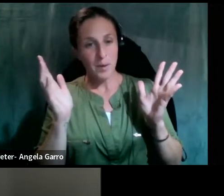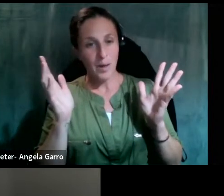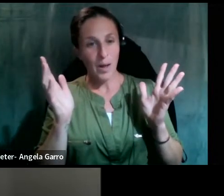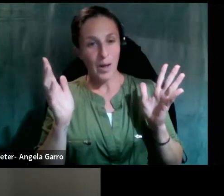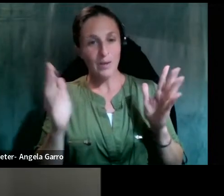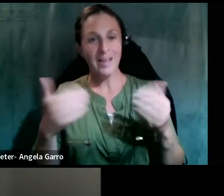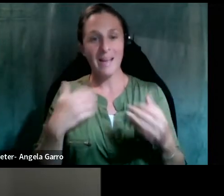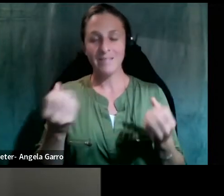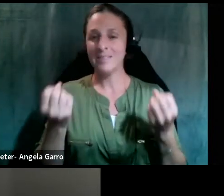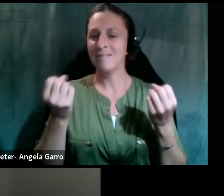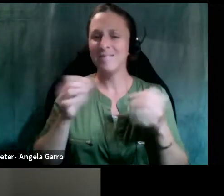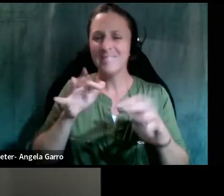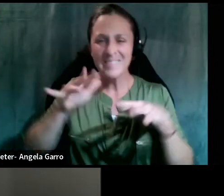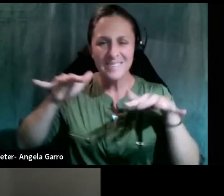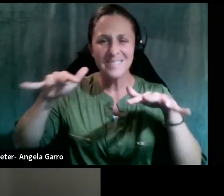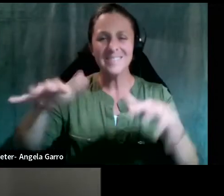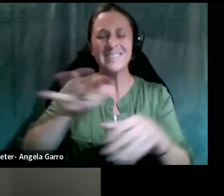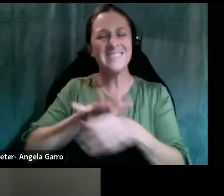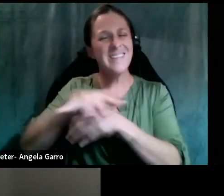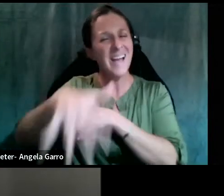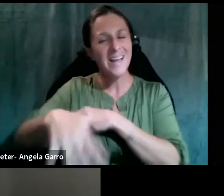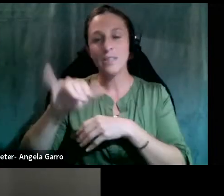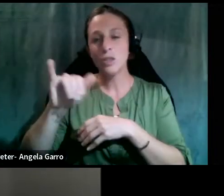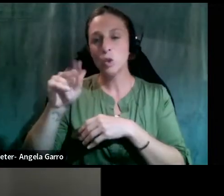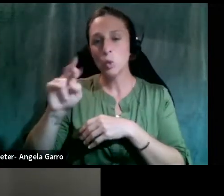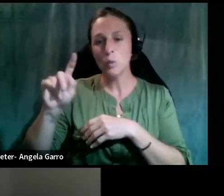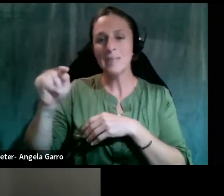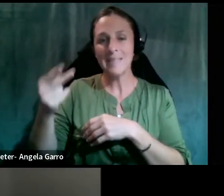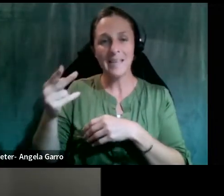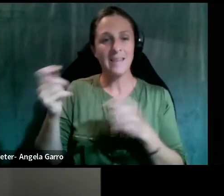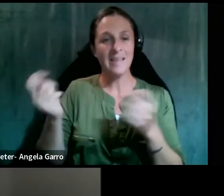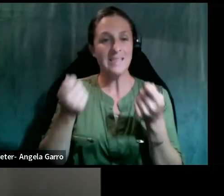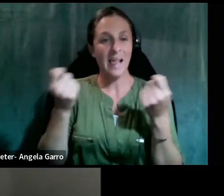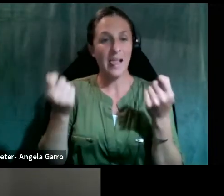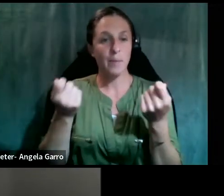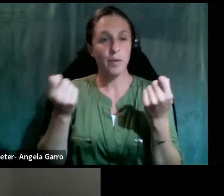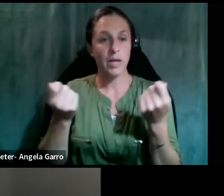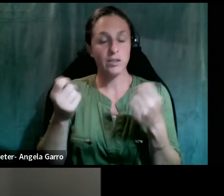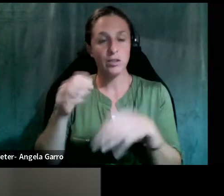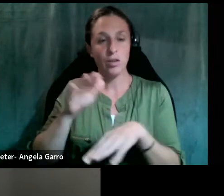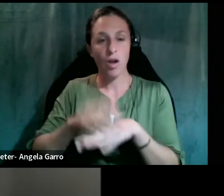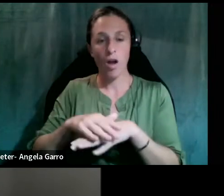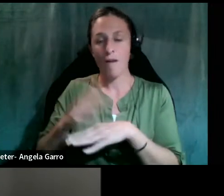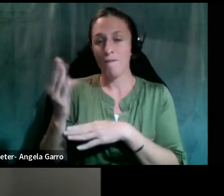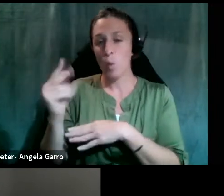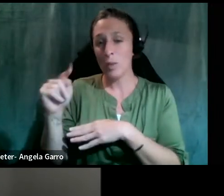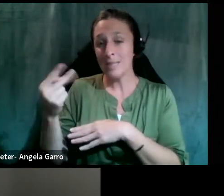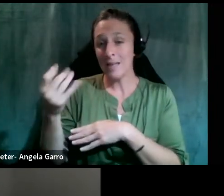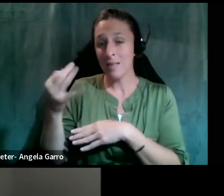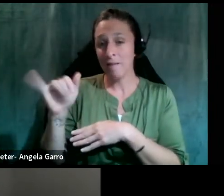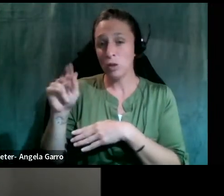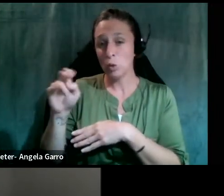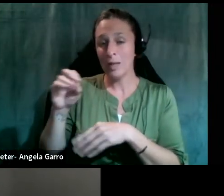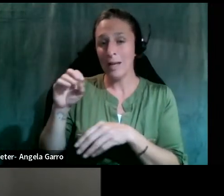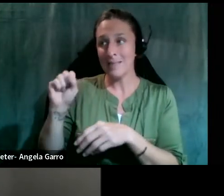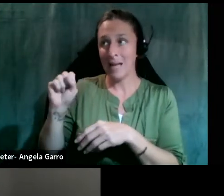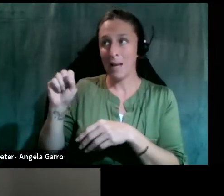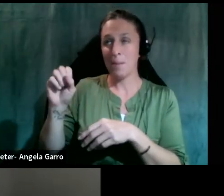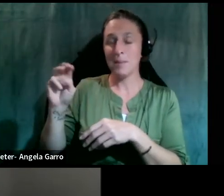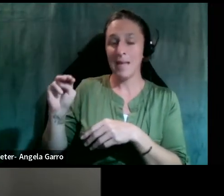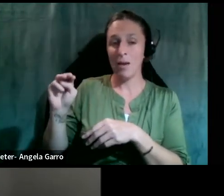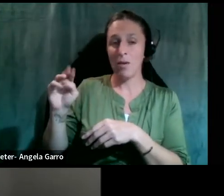are a ton of Juneteenth celebrations on the 14th of June at the San Mateo Public